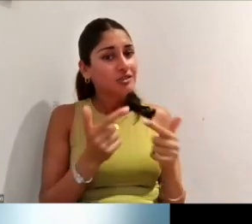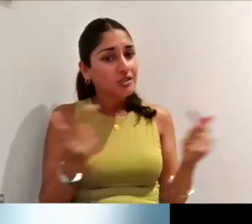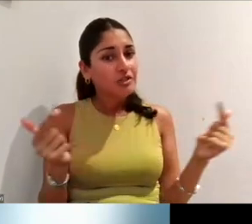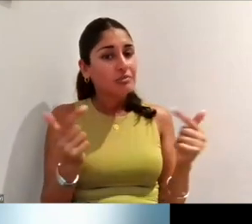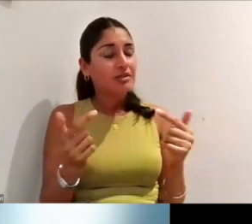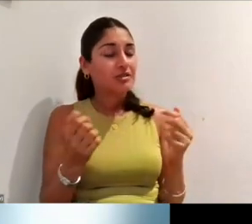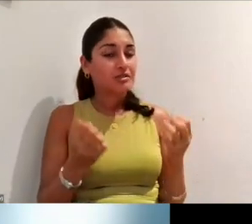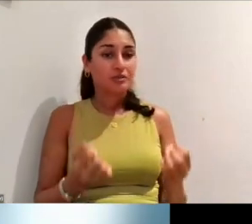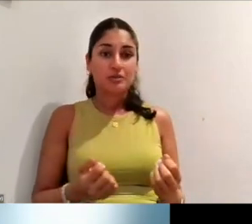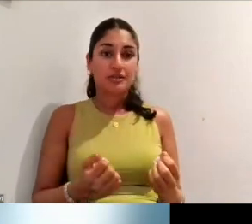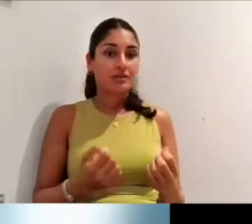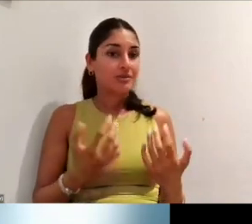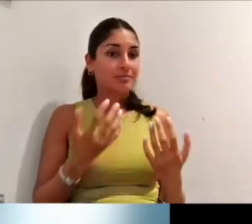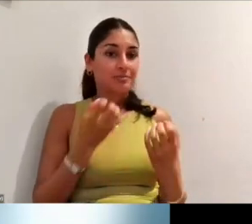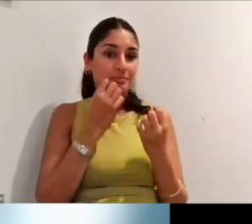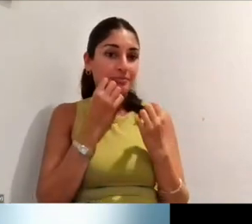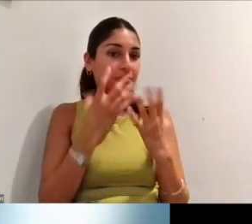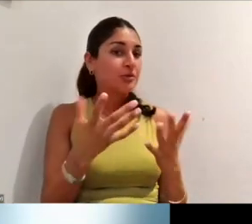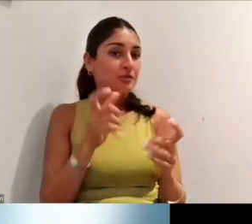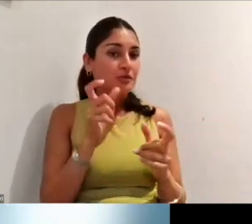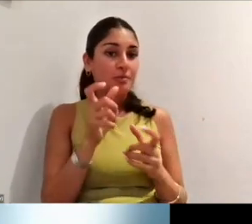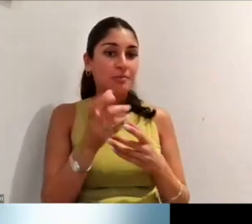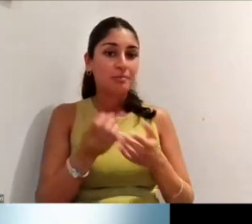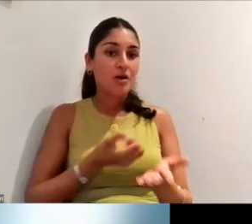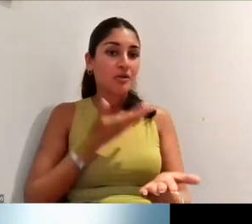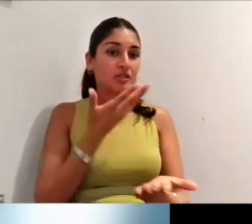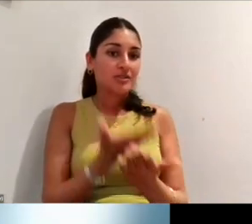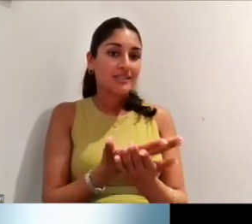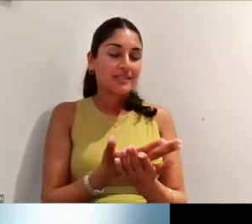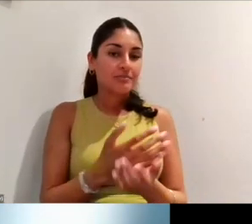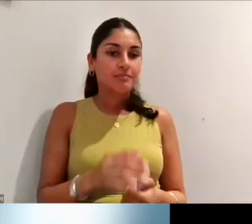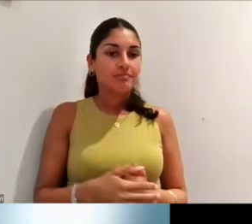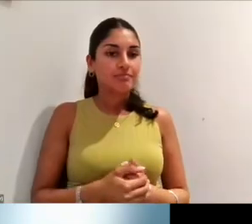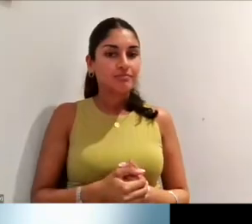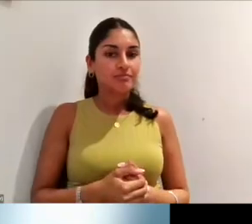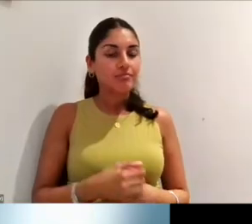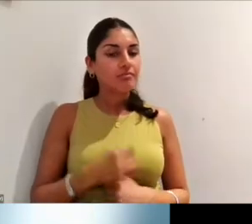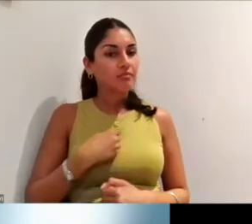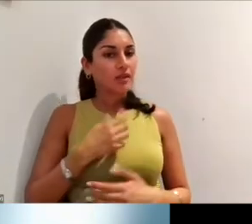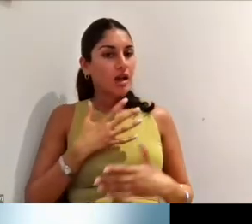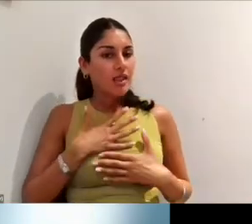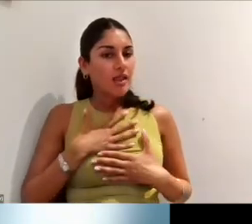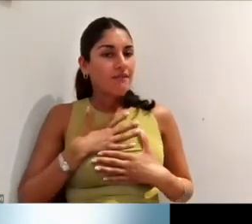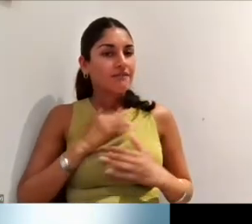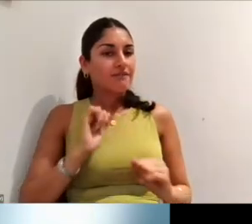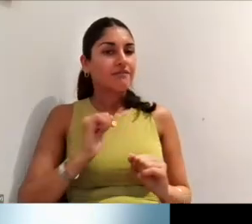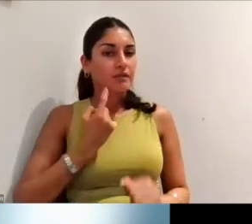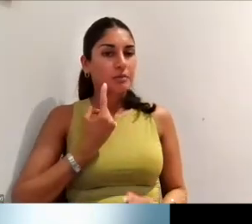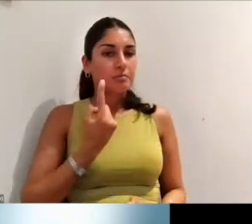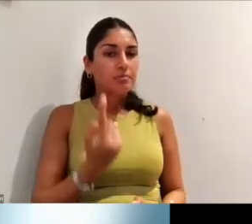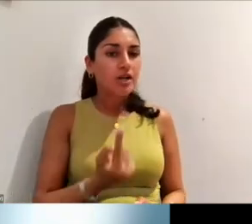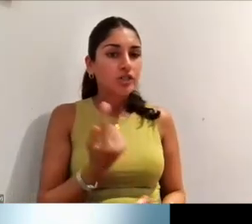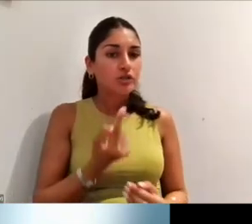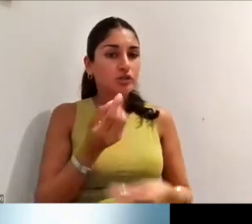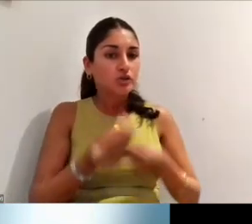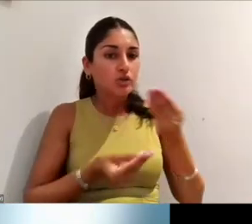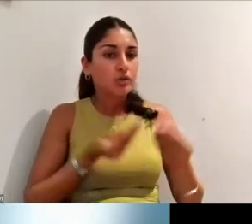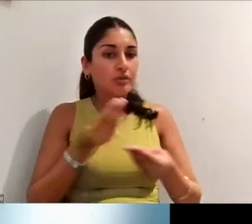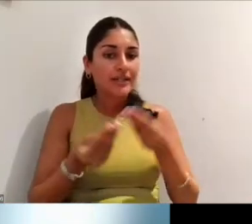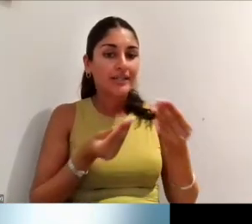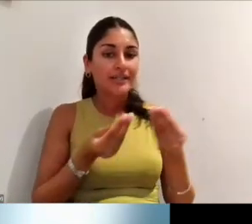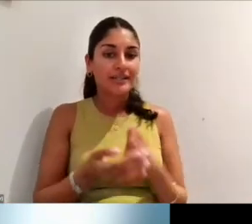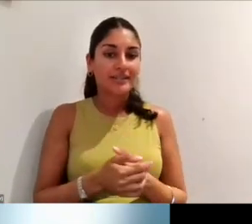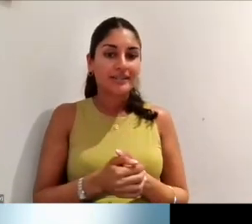incredible words and poetry. I really loved when you talked about your personal experience. Also, we have some